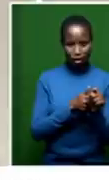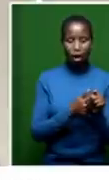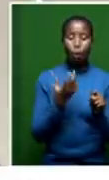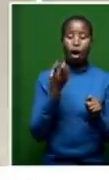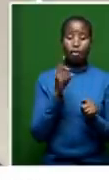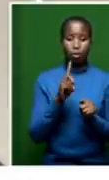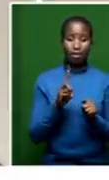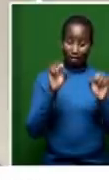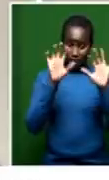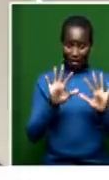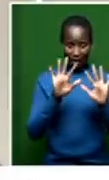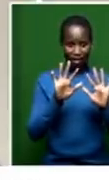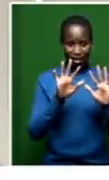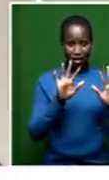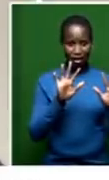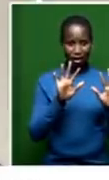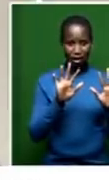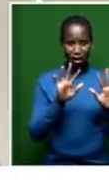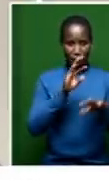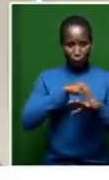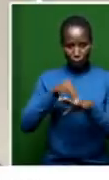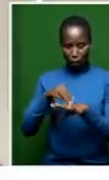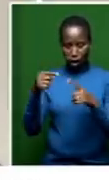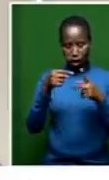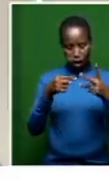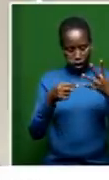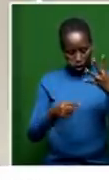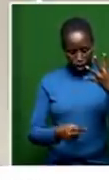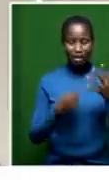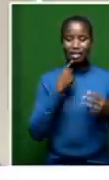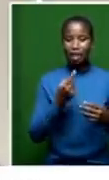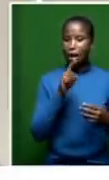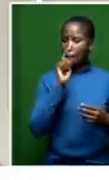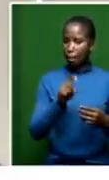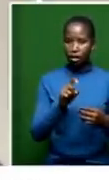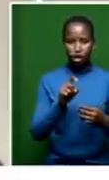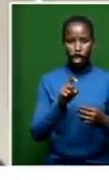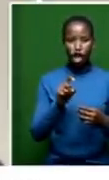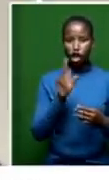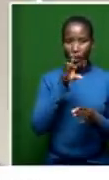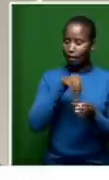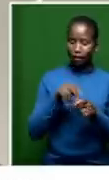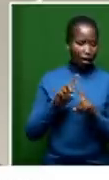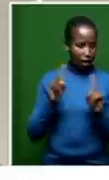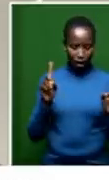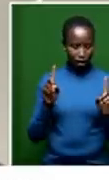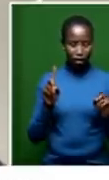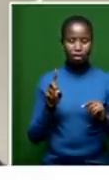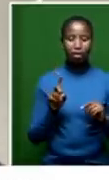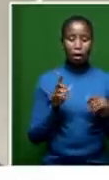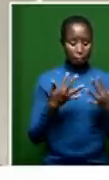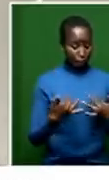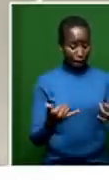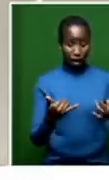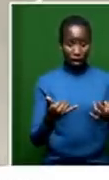that she said must be set aside when addressing the panel. The panel found none